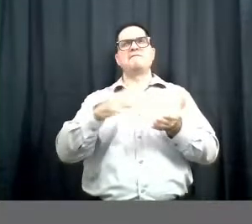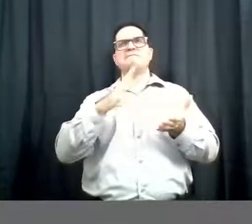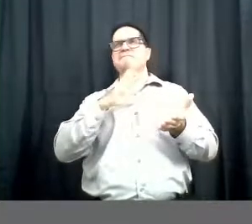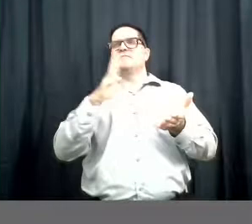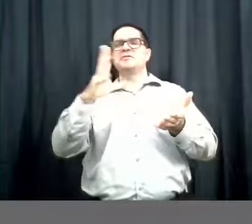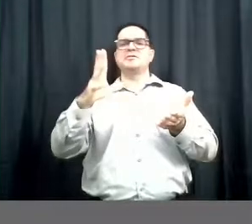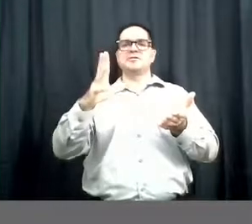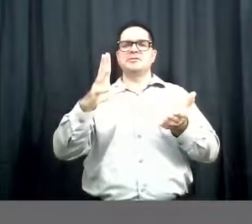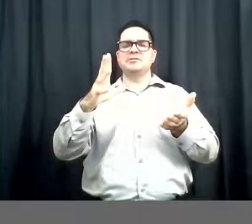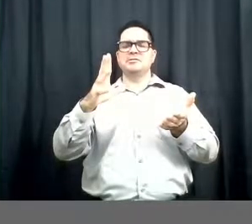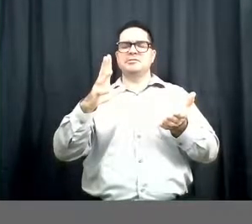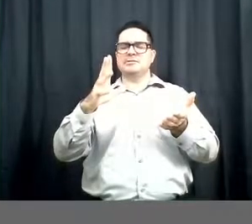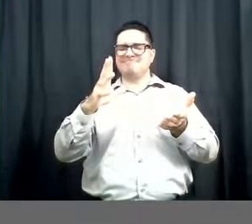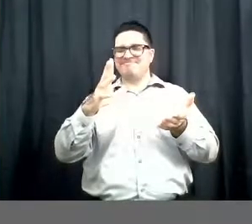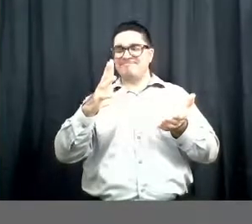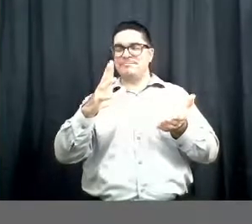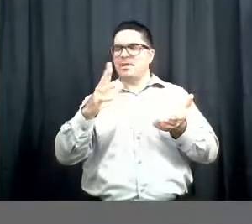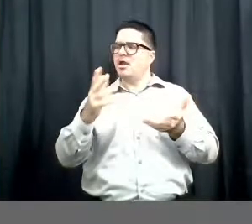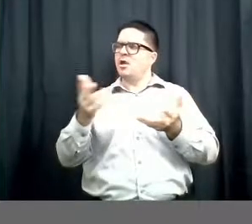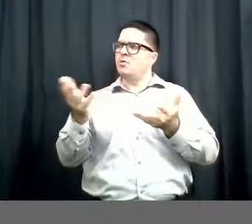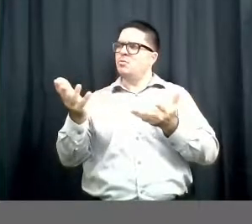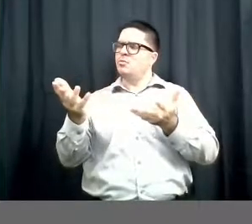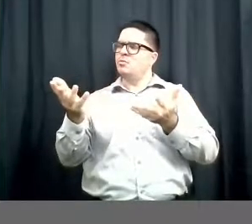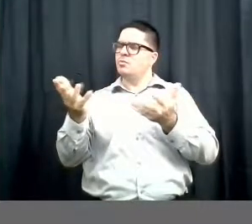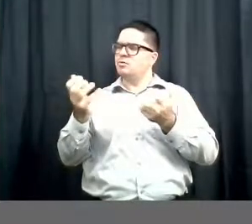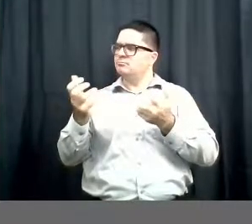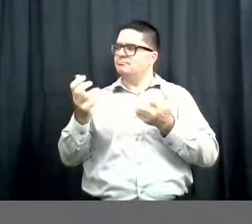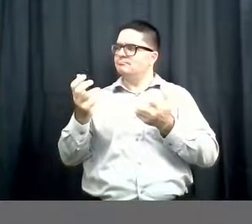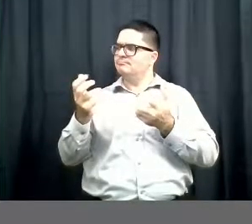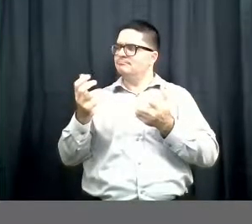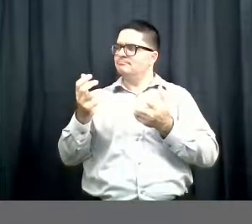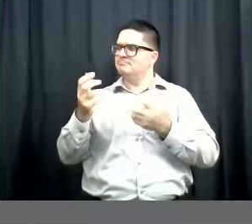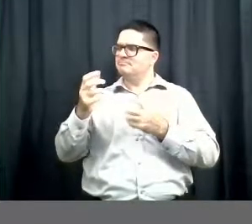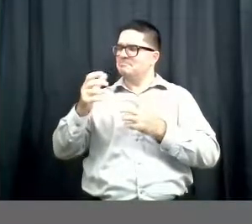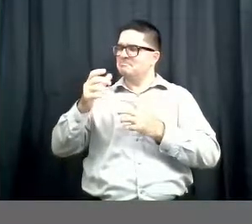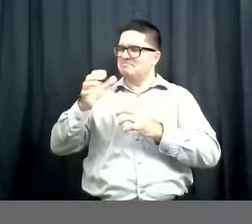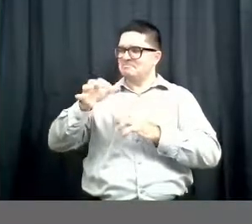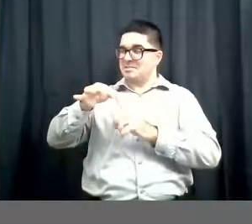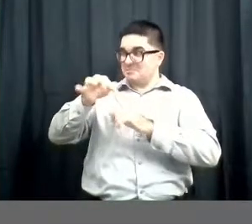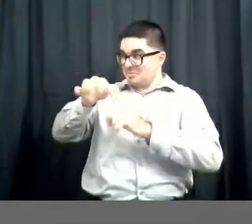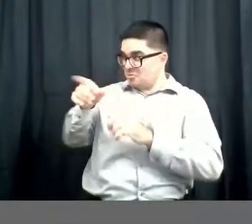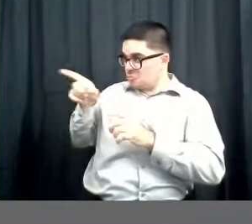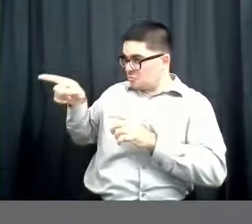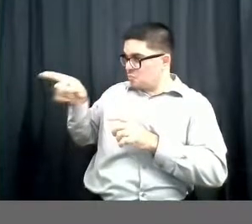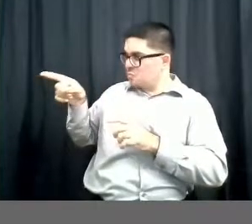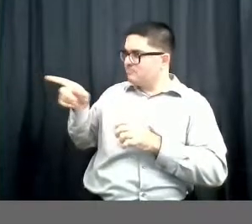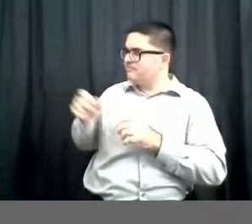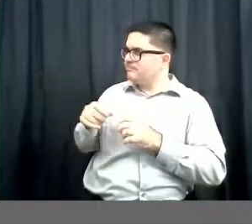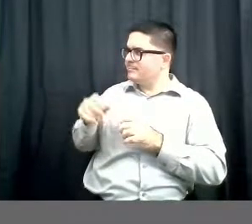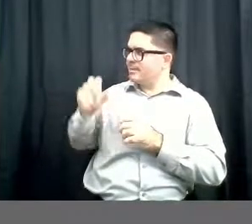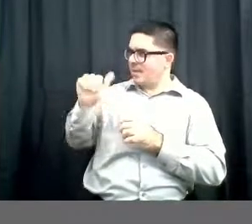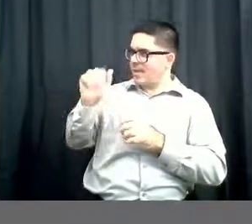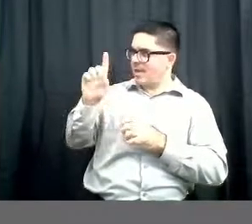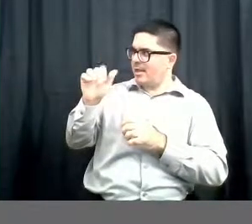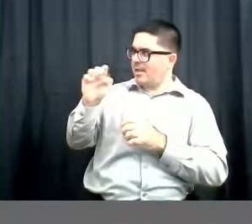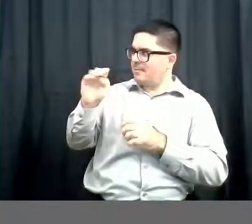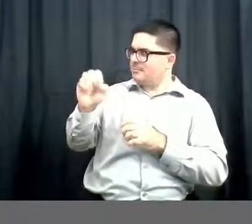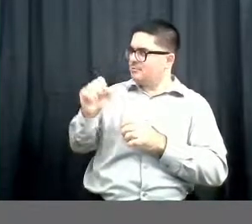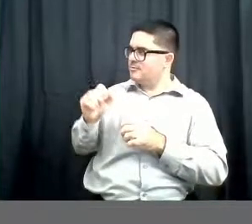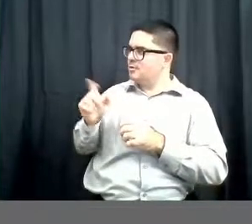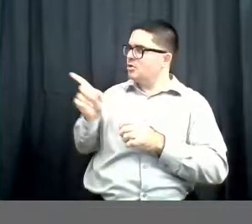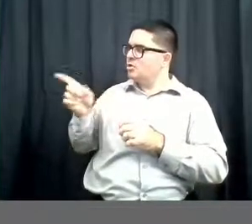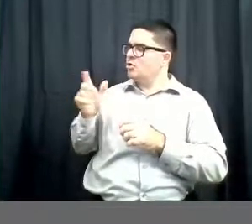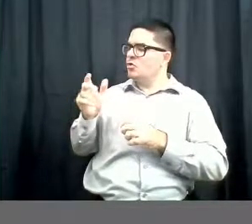hear both, really you, Adam, you're the Treasury guy. You know, what do you hear from the insurers